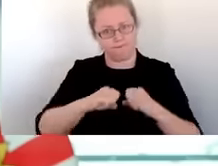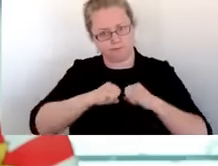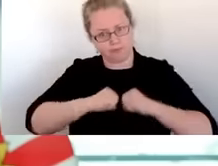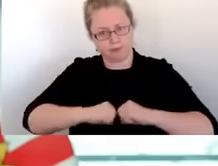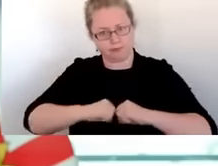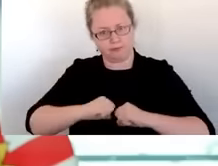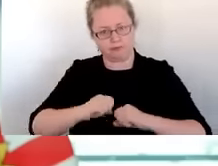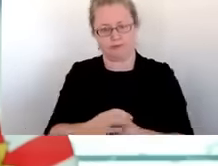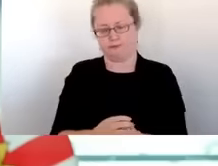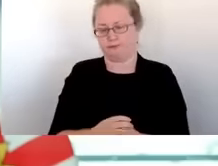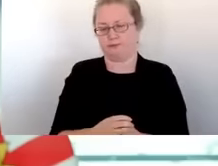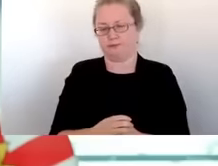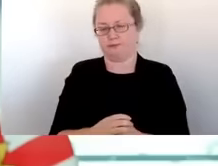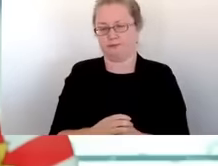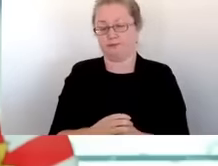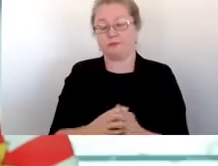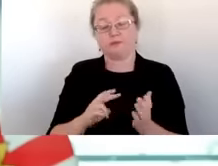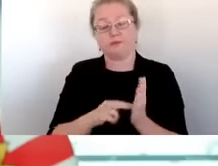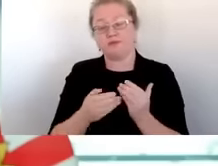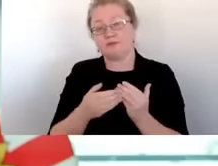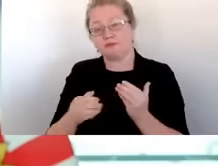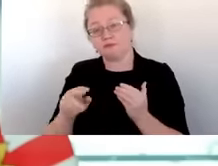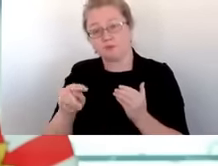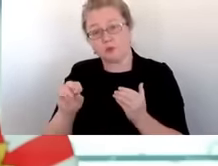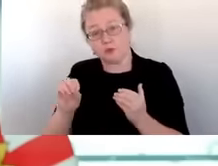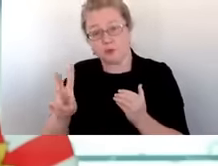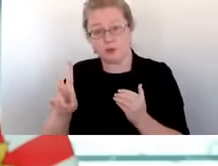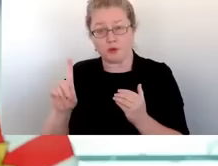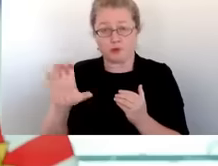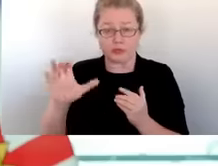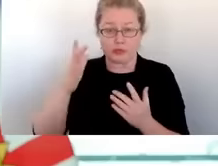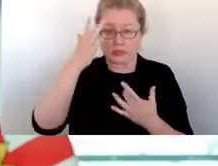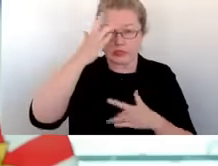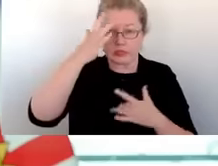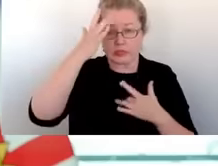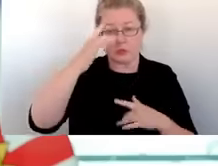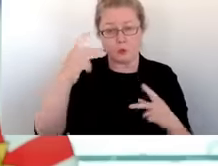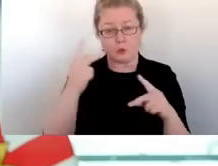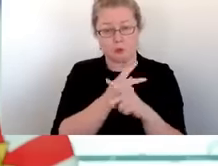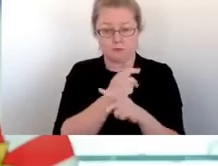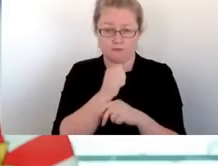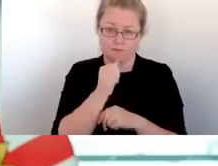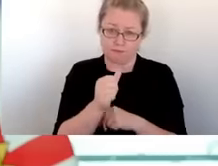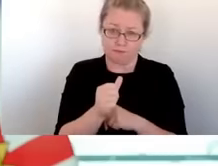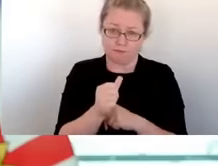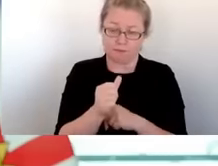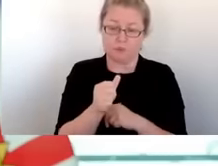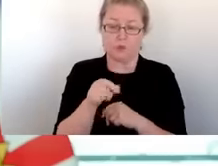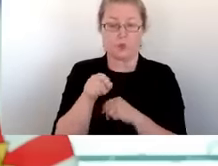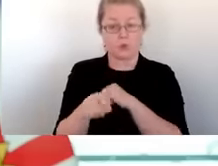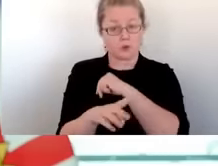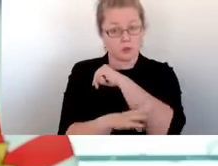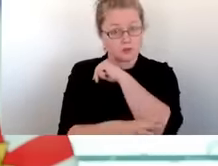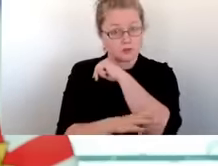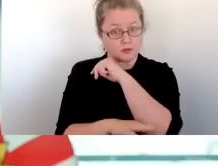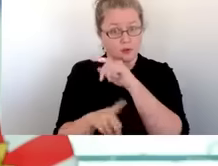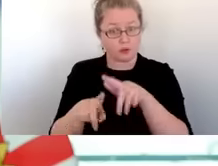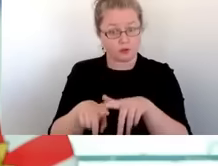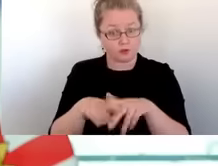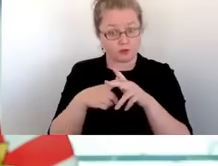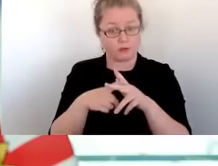November-December timeframe. So as we're beginning this fall respiratory illness season, we need to do so with the